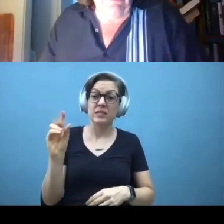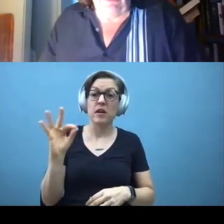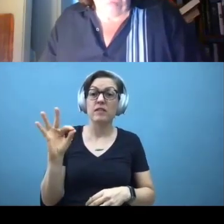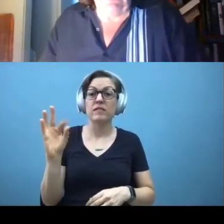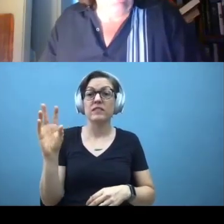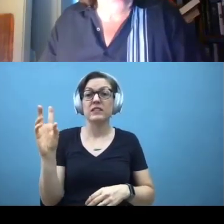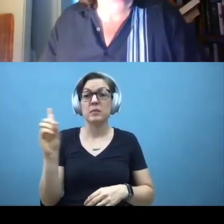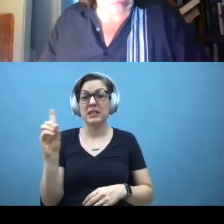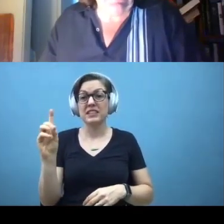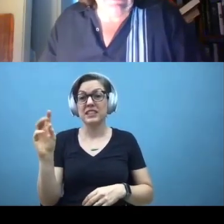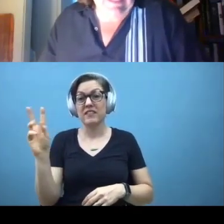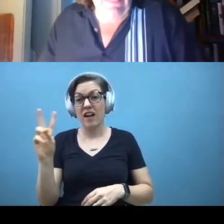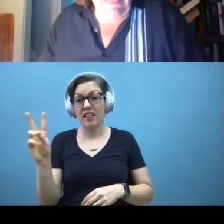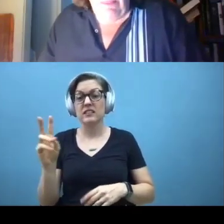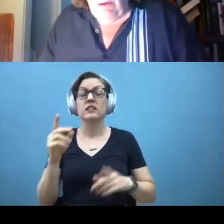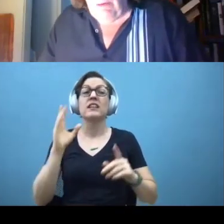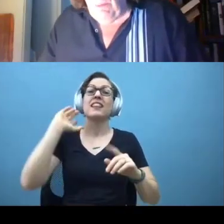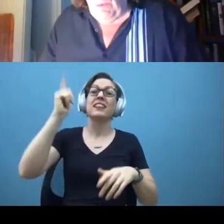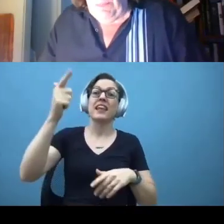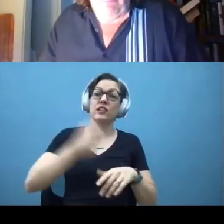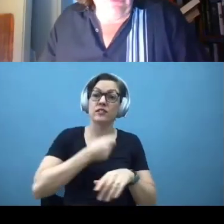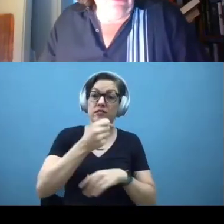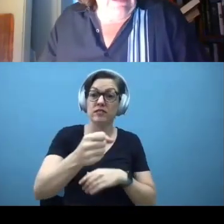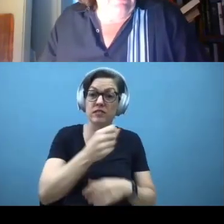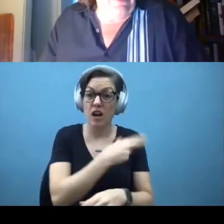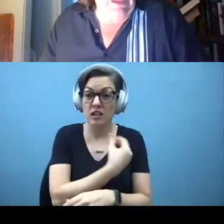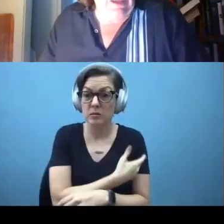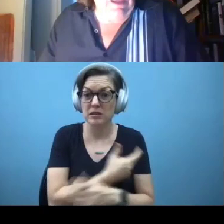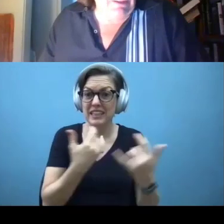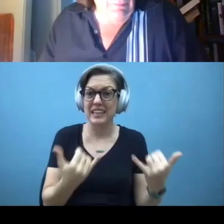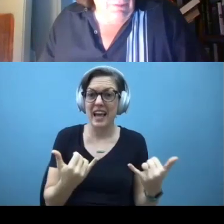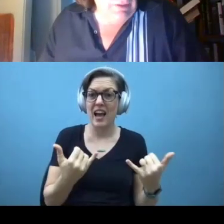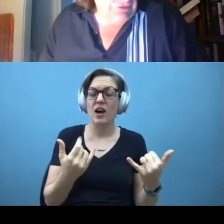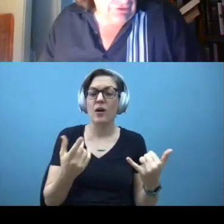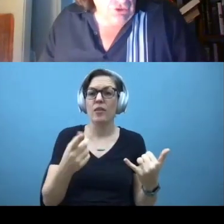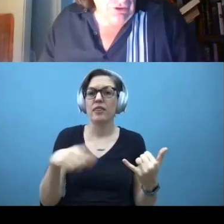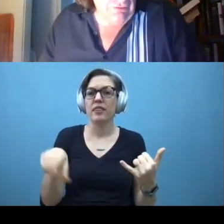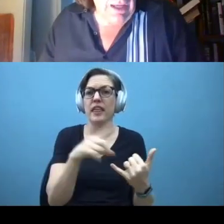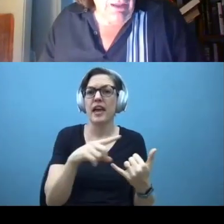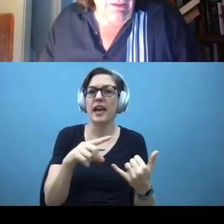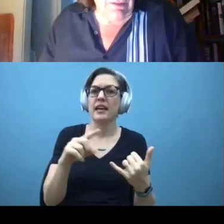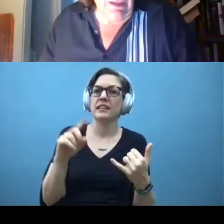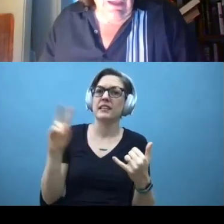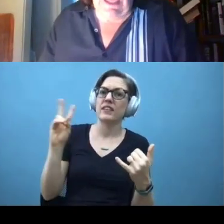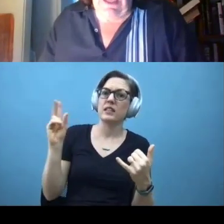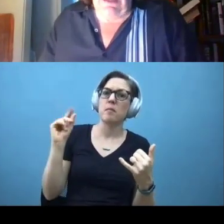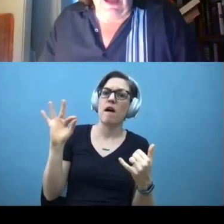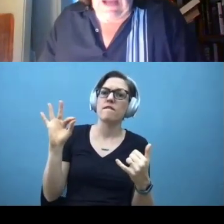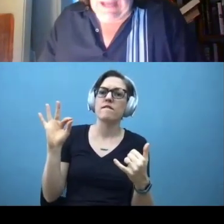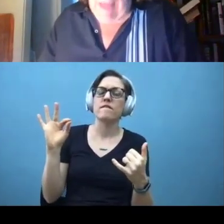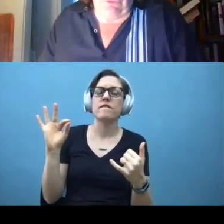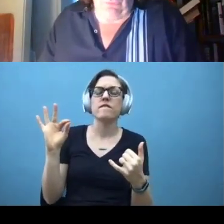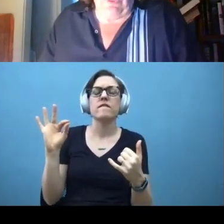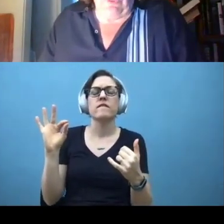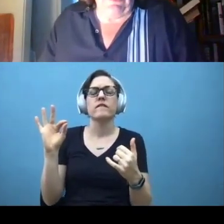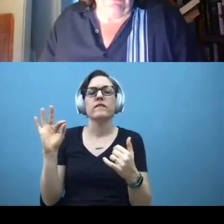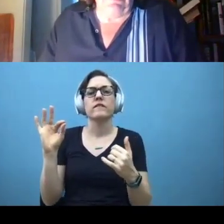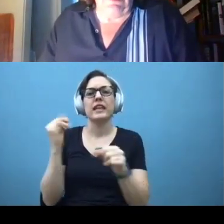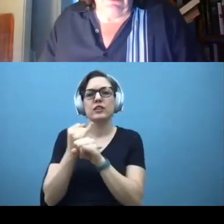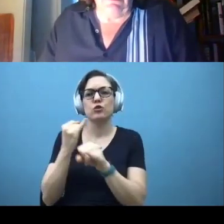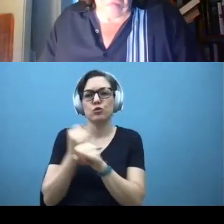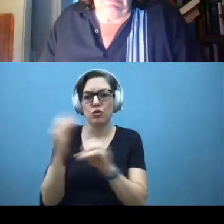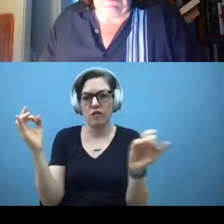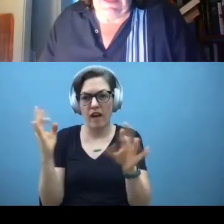found themselves in a hospital and now they're what they perceive to be a victim of institutional violence. And I have to agree with